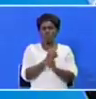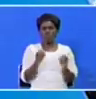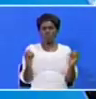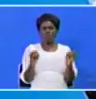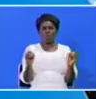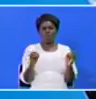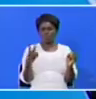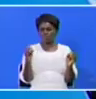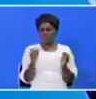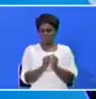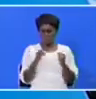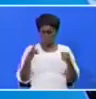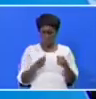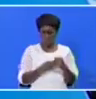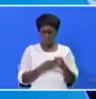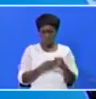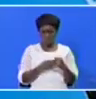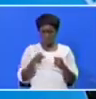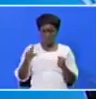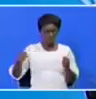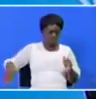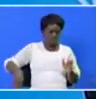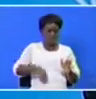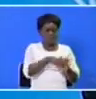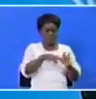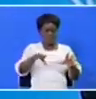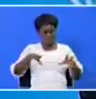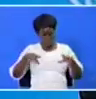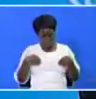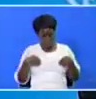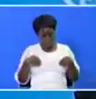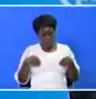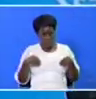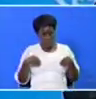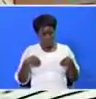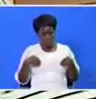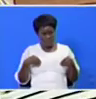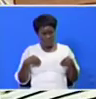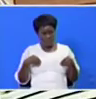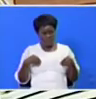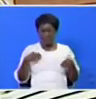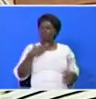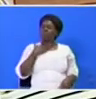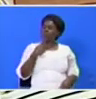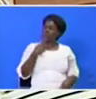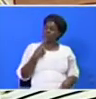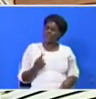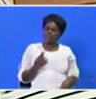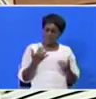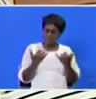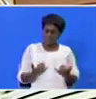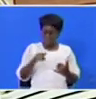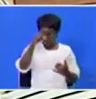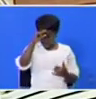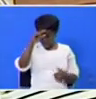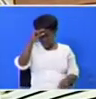in 2013, they clamored for their removal. We agreed. Yes. We removed them. And legally speaking, let me say this now. Yeah.